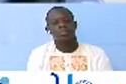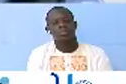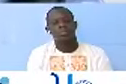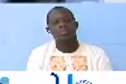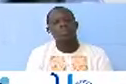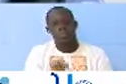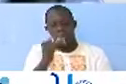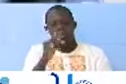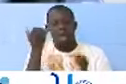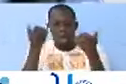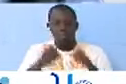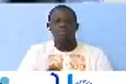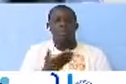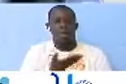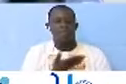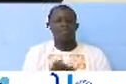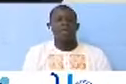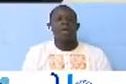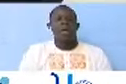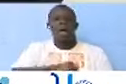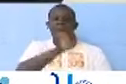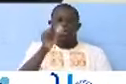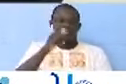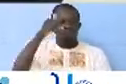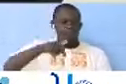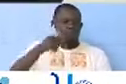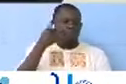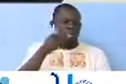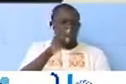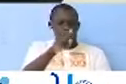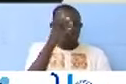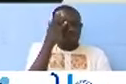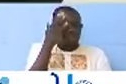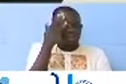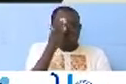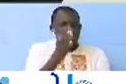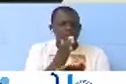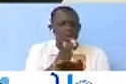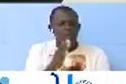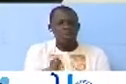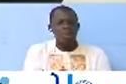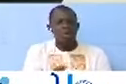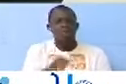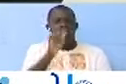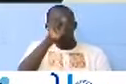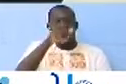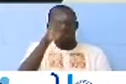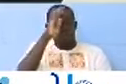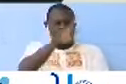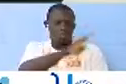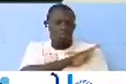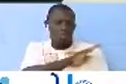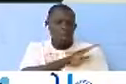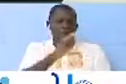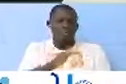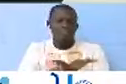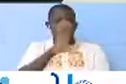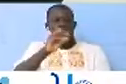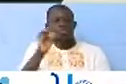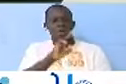Yes, that happened. And to date, do you know exactly what it was your brother was alleged to have done, which cost him